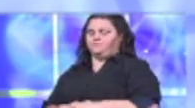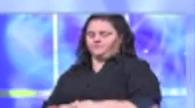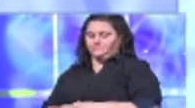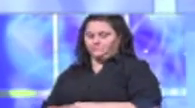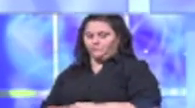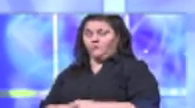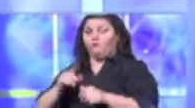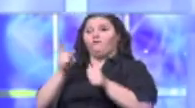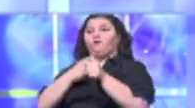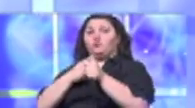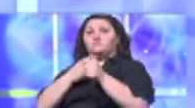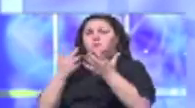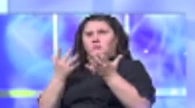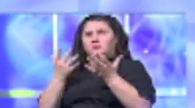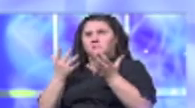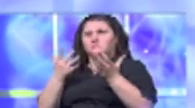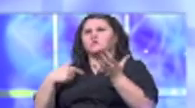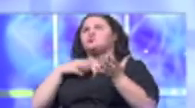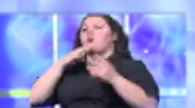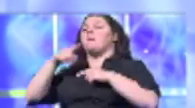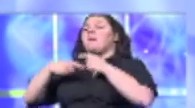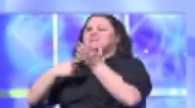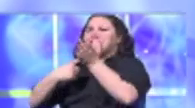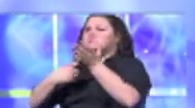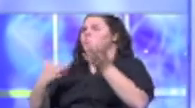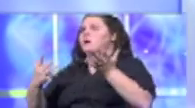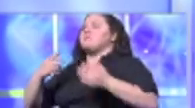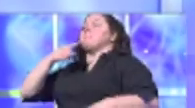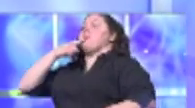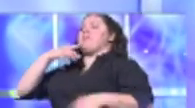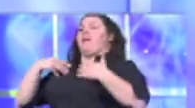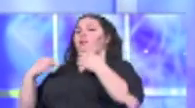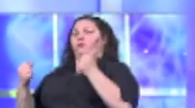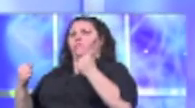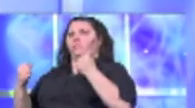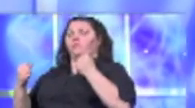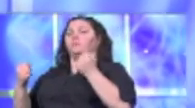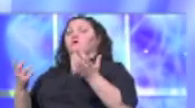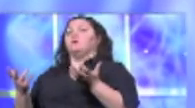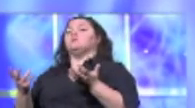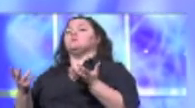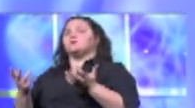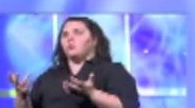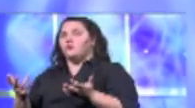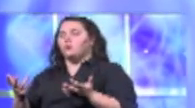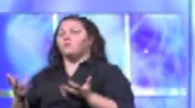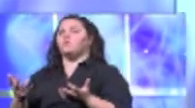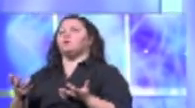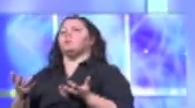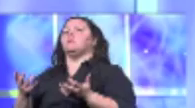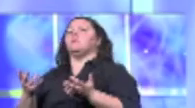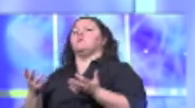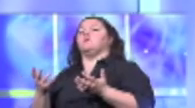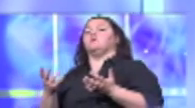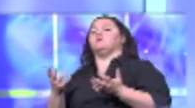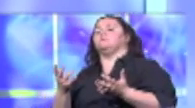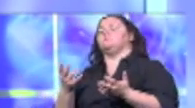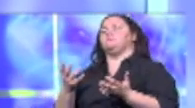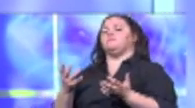we're talking about public health. And I really want to go back to really even getting to the point of